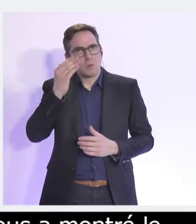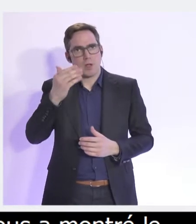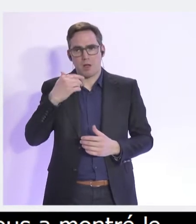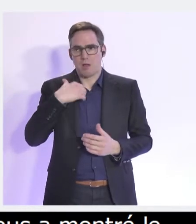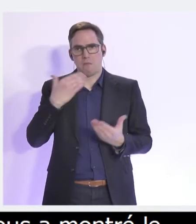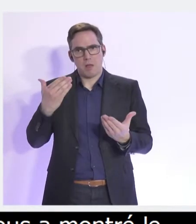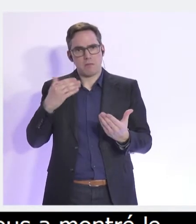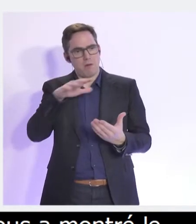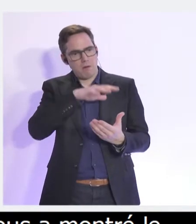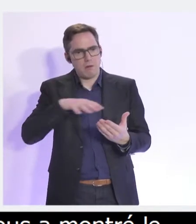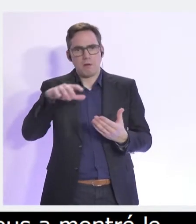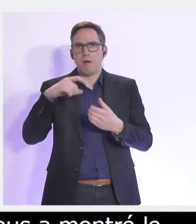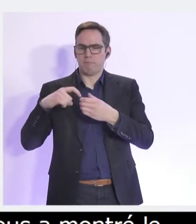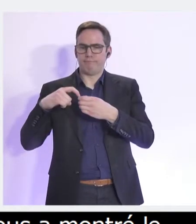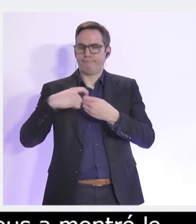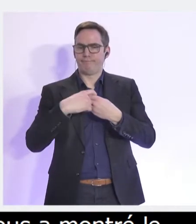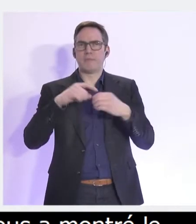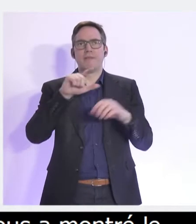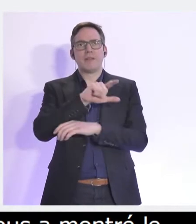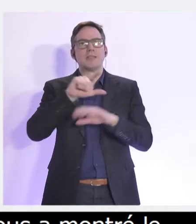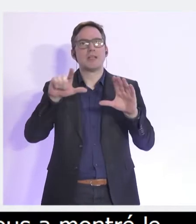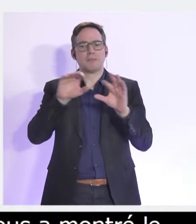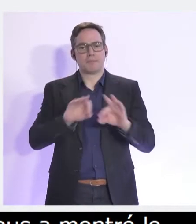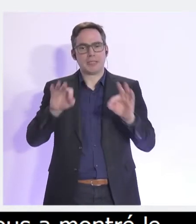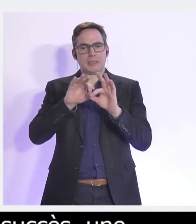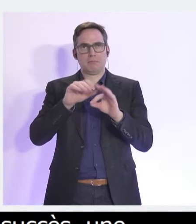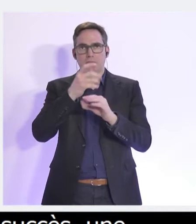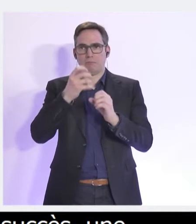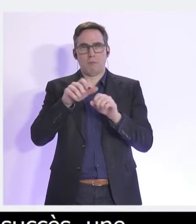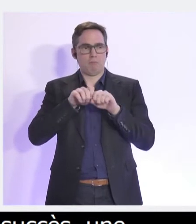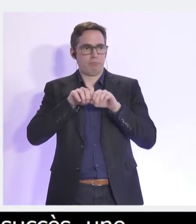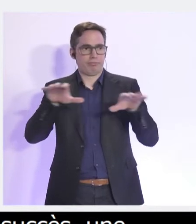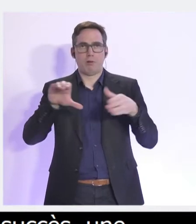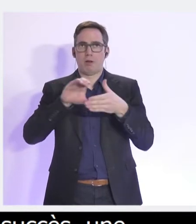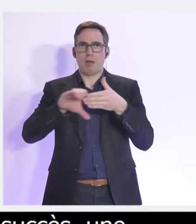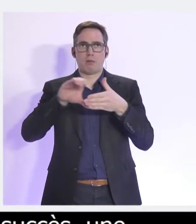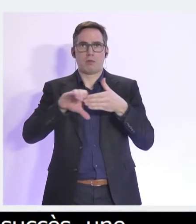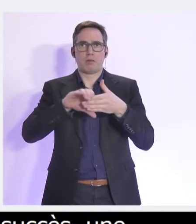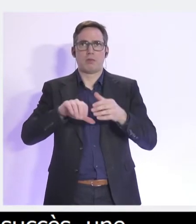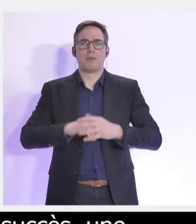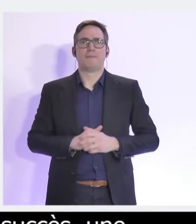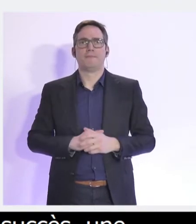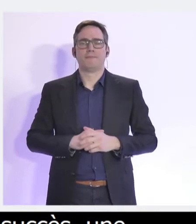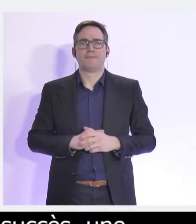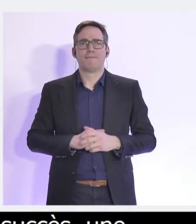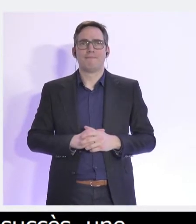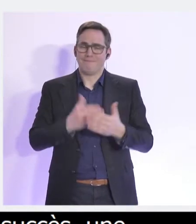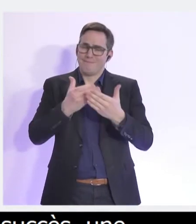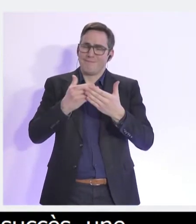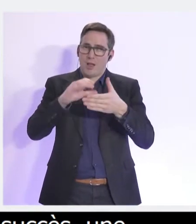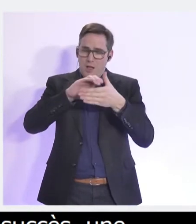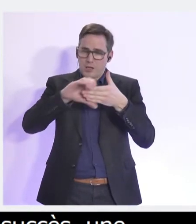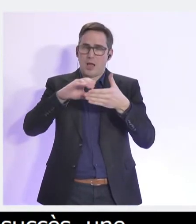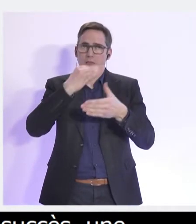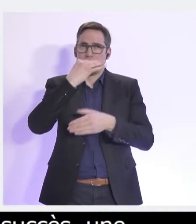card, and in the sense that it will improve inclusion and improve accessibility